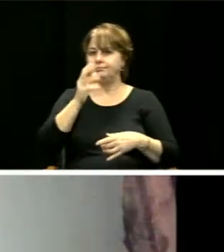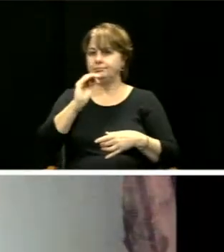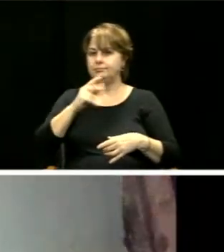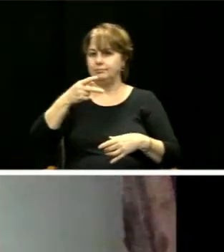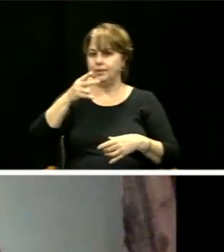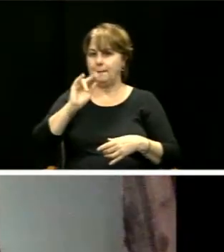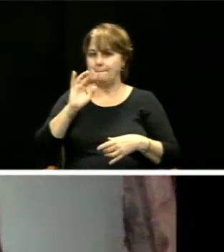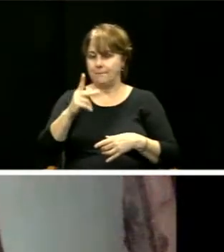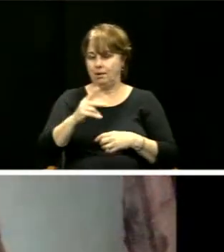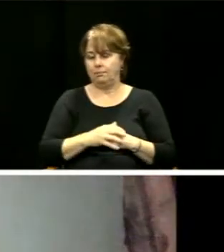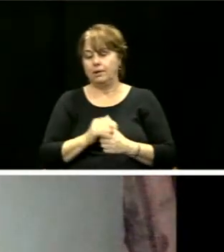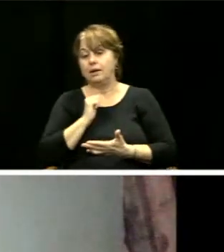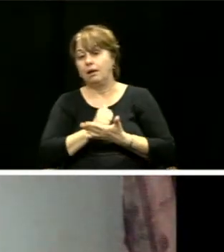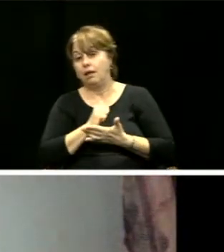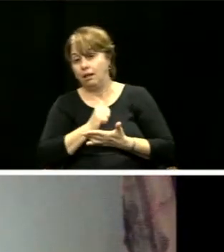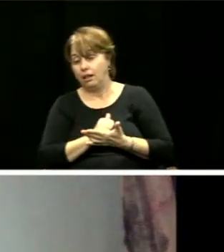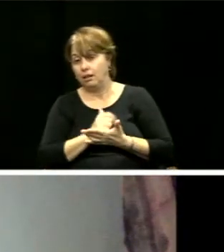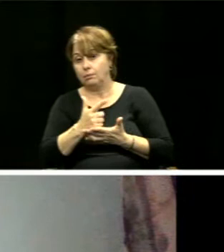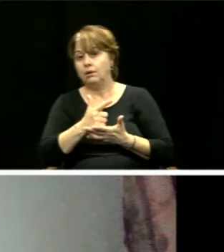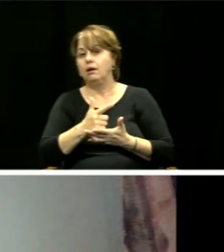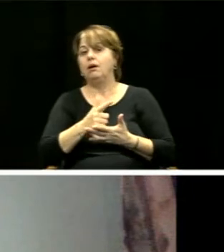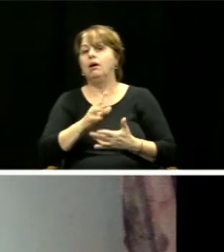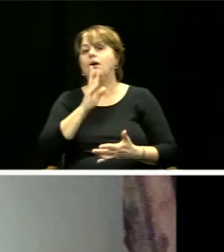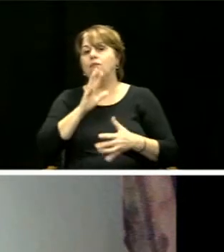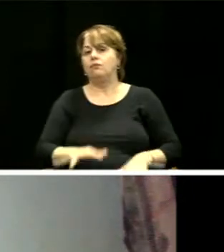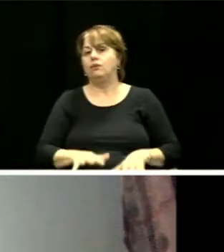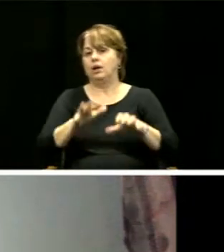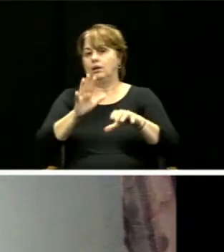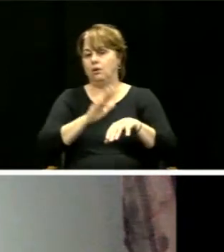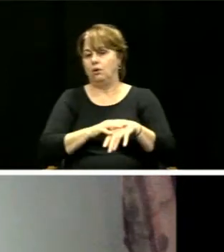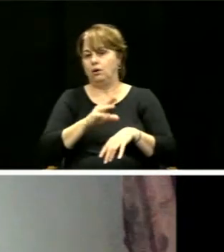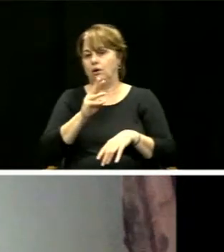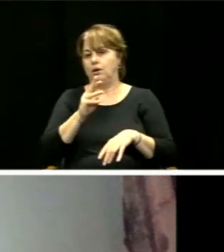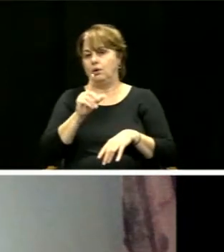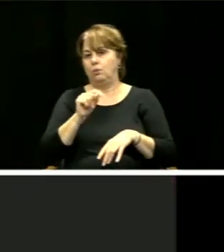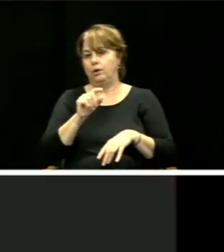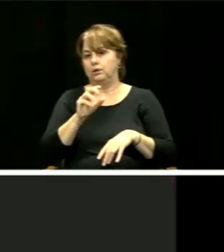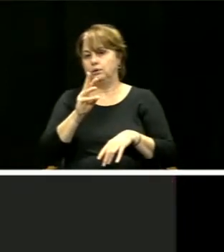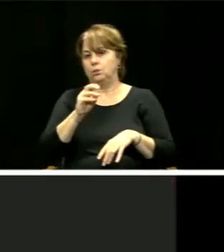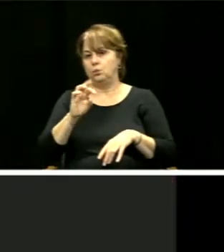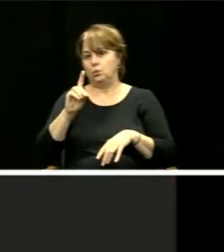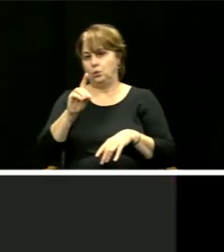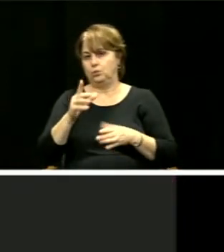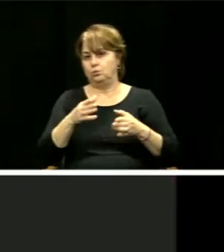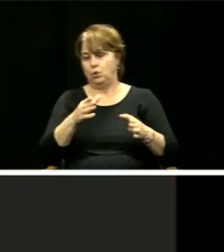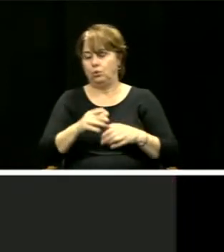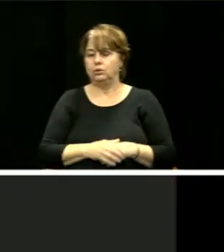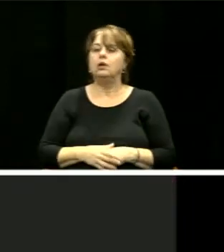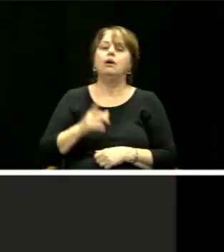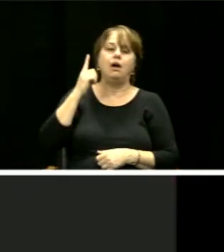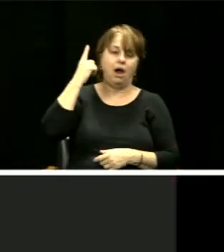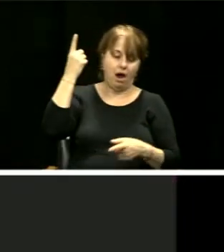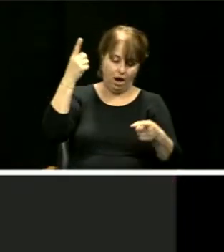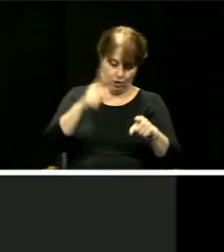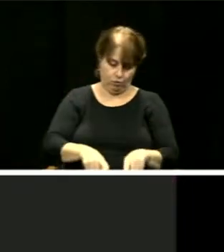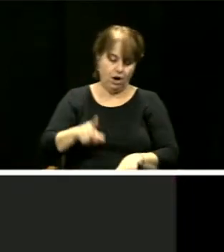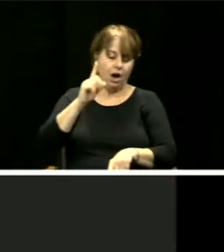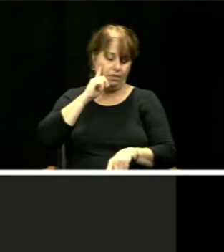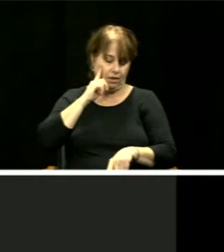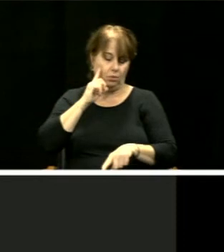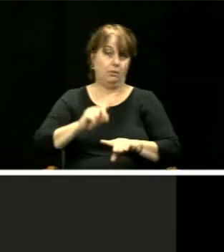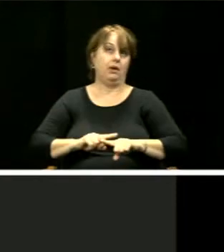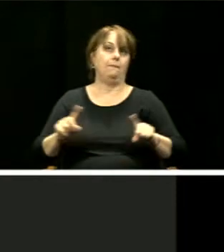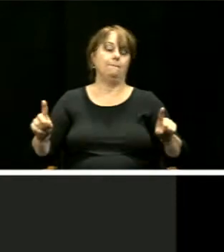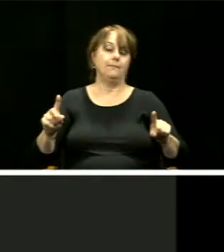help alleviate flooding on Westwood Road. I think that would make a huge difference. The number of houses